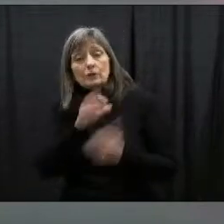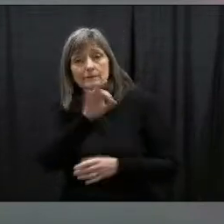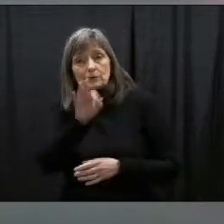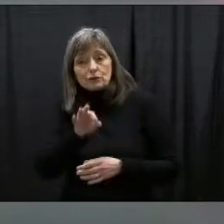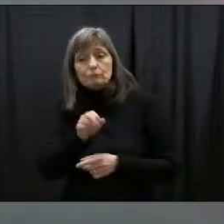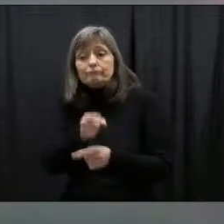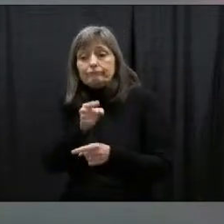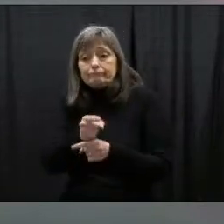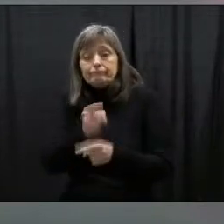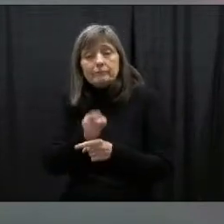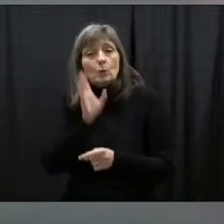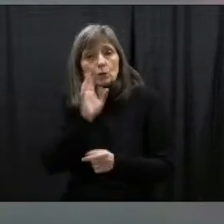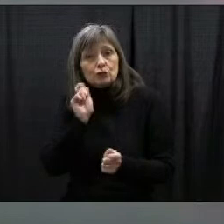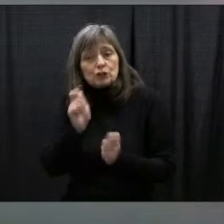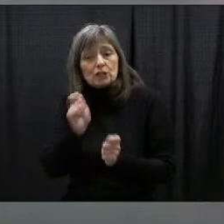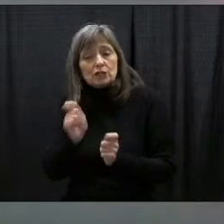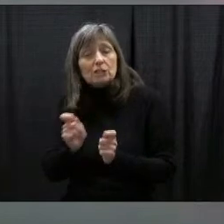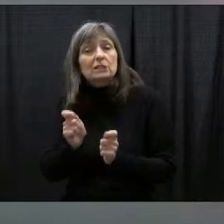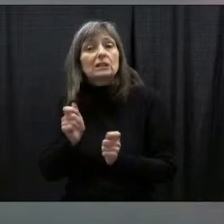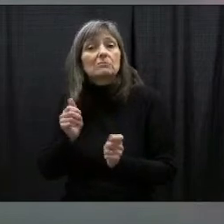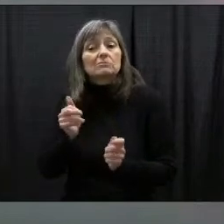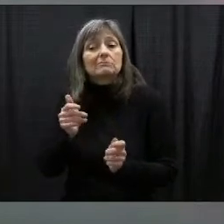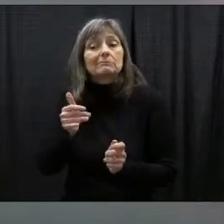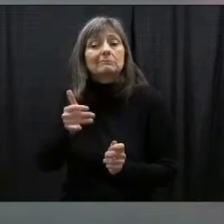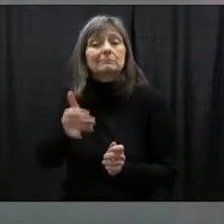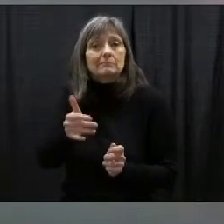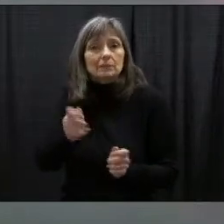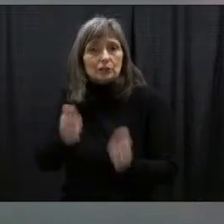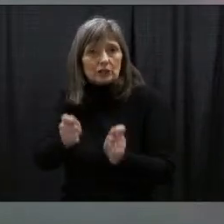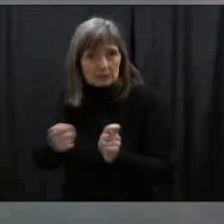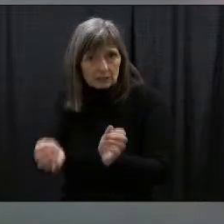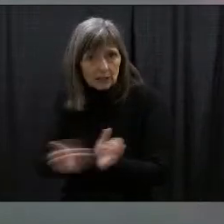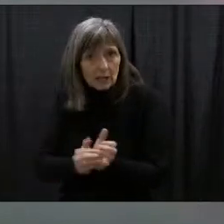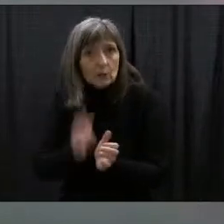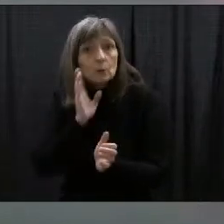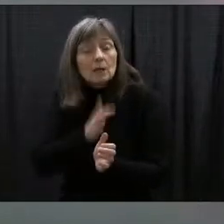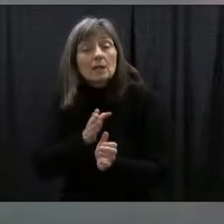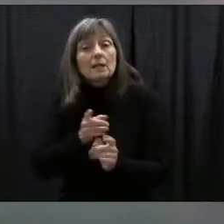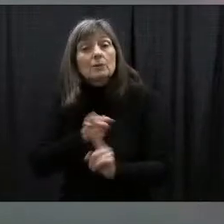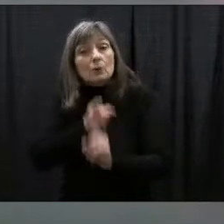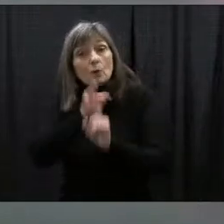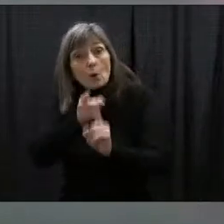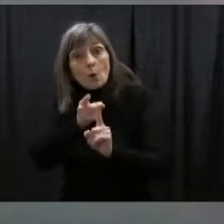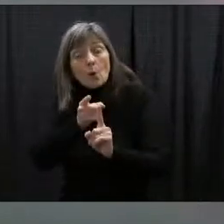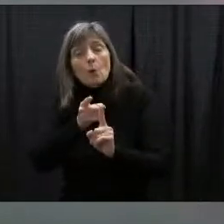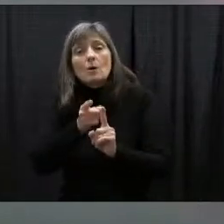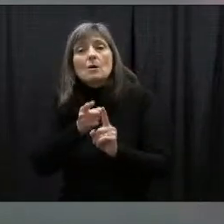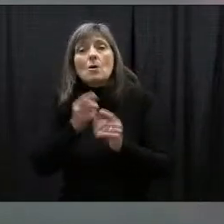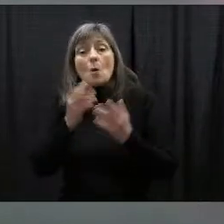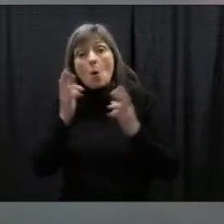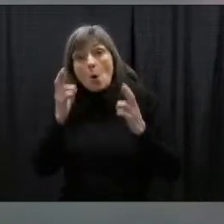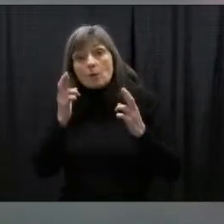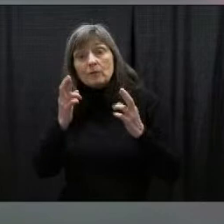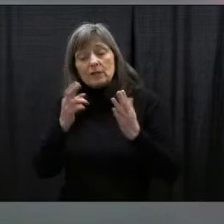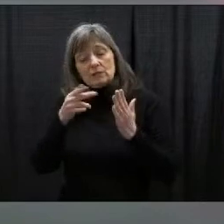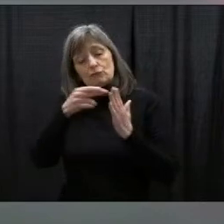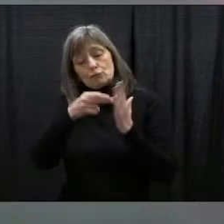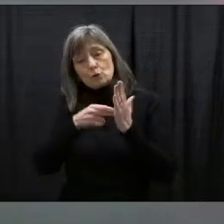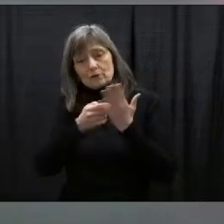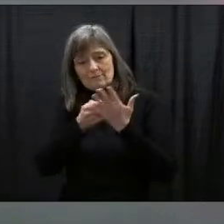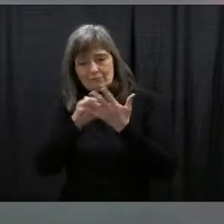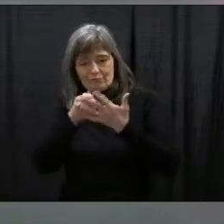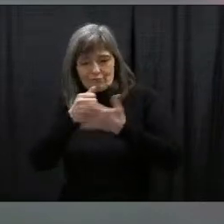Fitzgerald has outlined, and more to come, with the aim of seeing, hopefully, most of these, if not all of them, gone by the